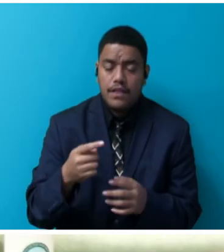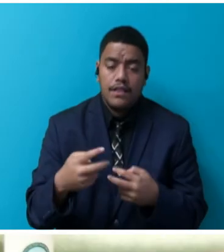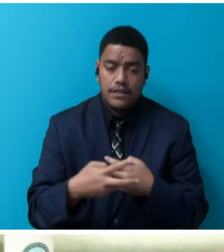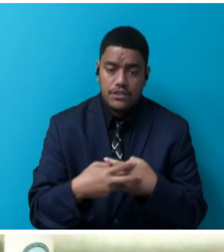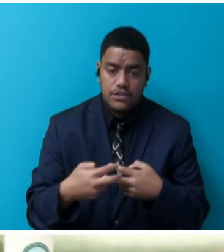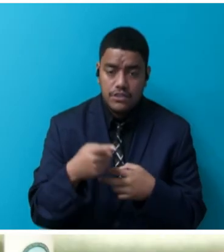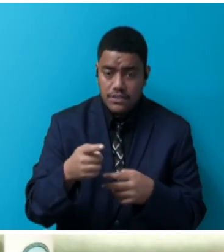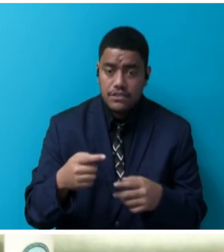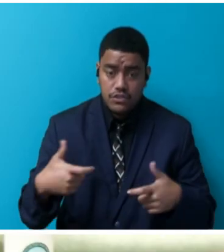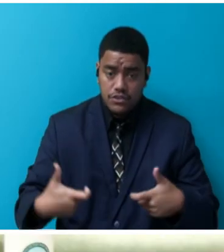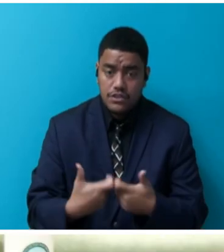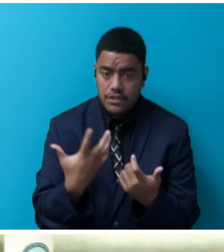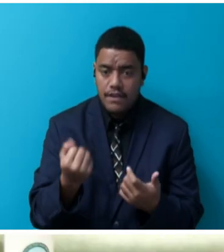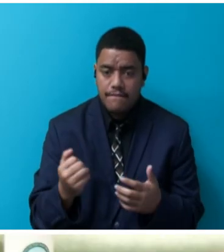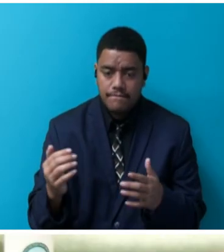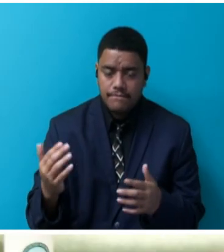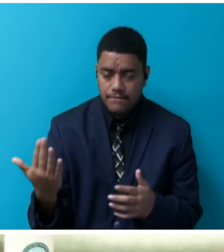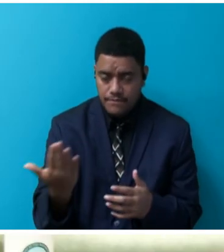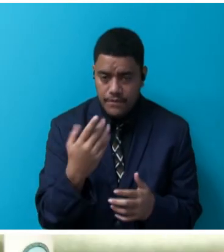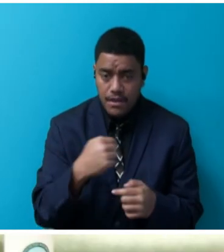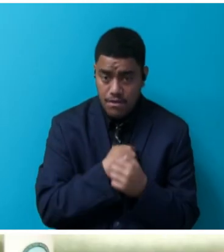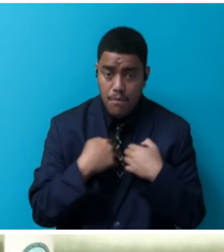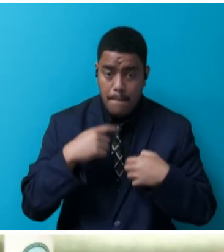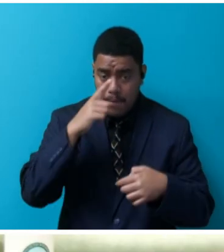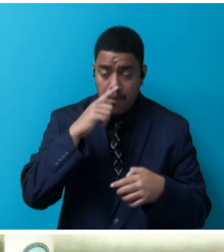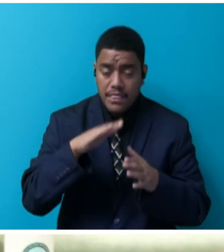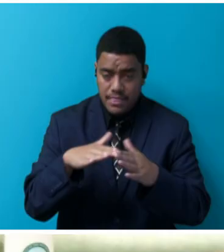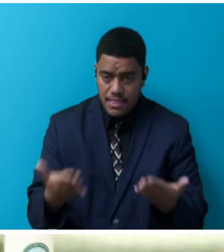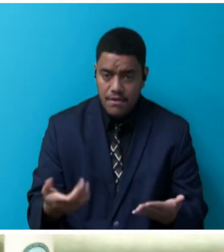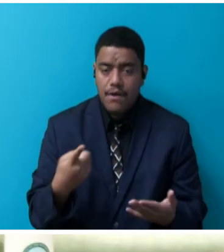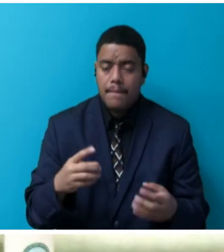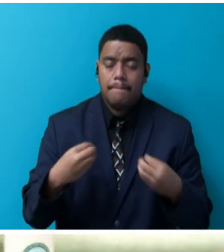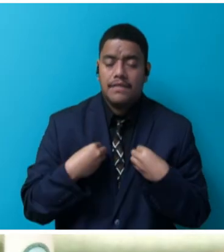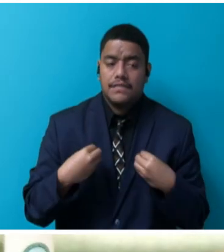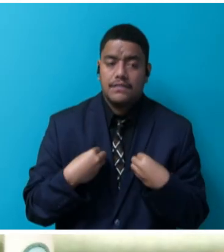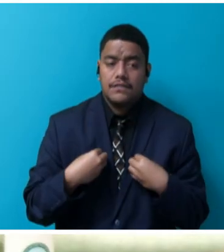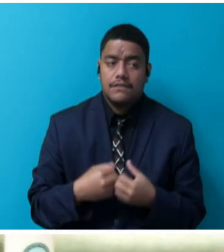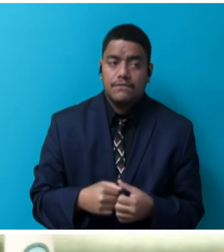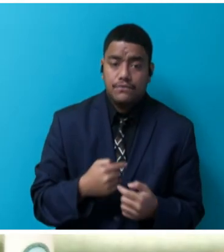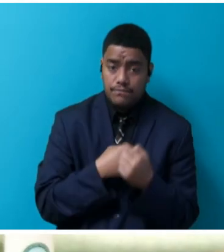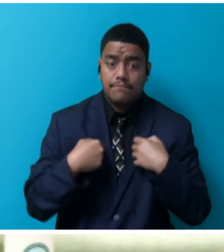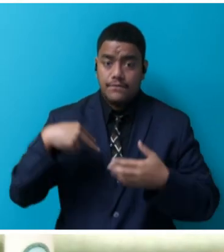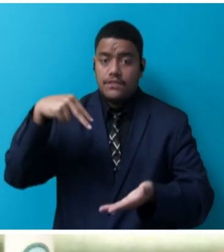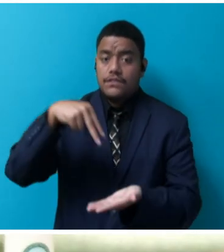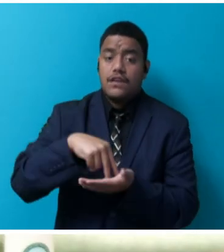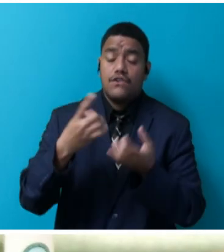key challenges faced by our people and businesses. We stand ready